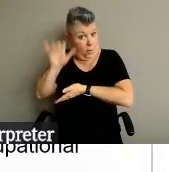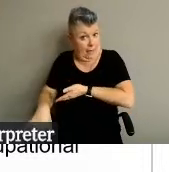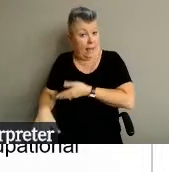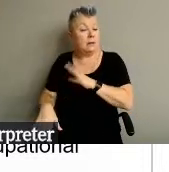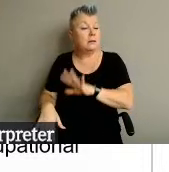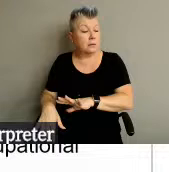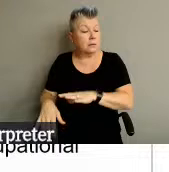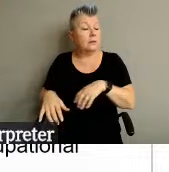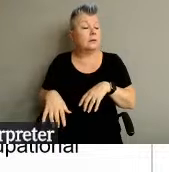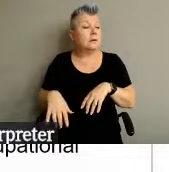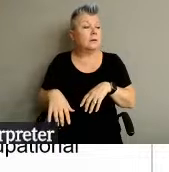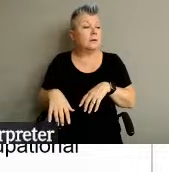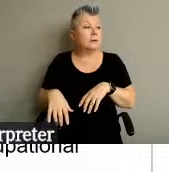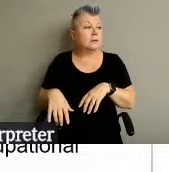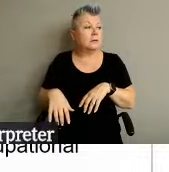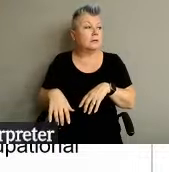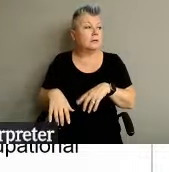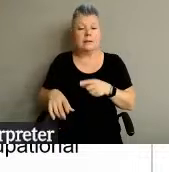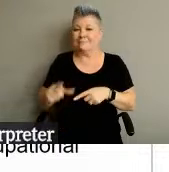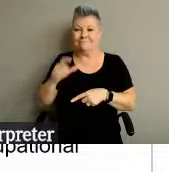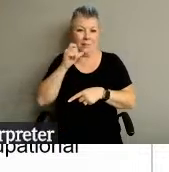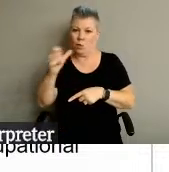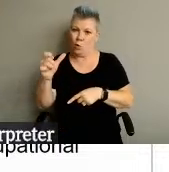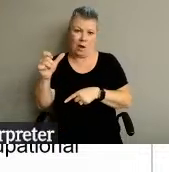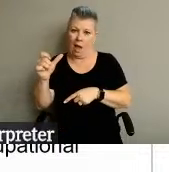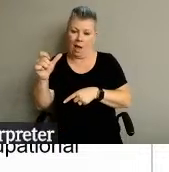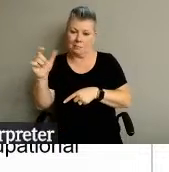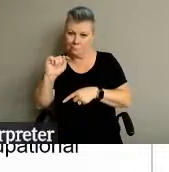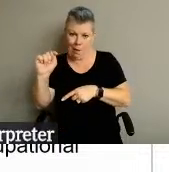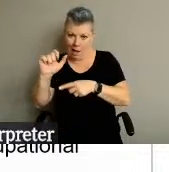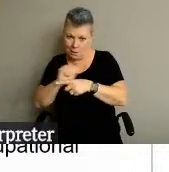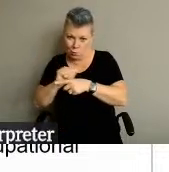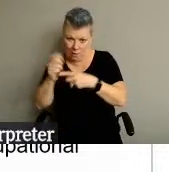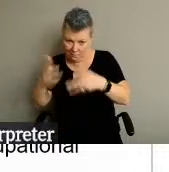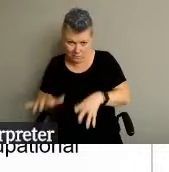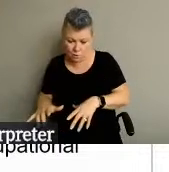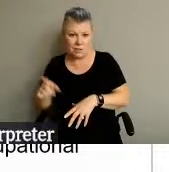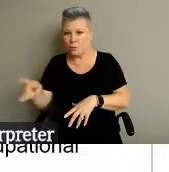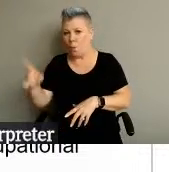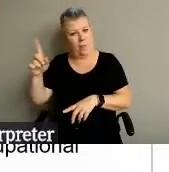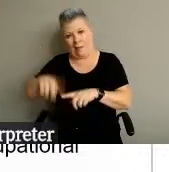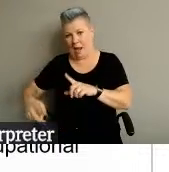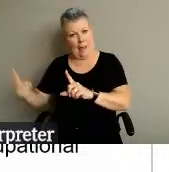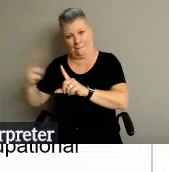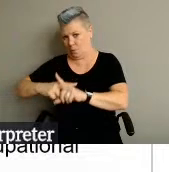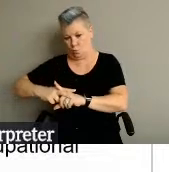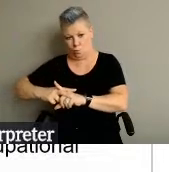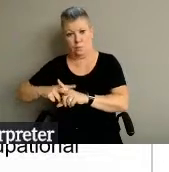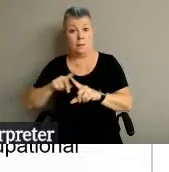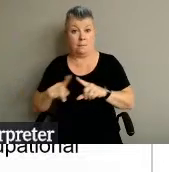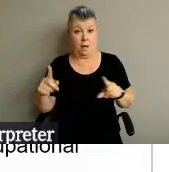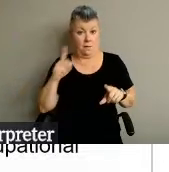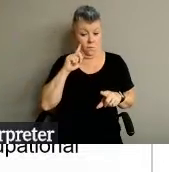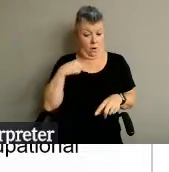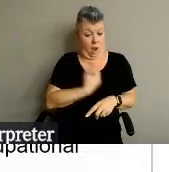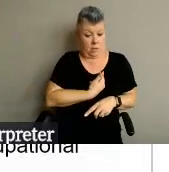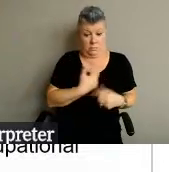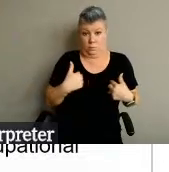programs, and they may say, oh, they're not potty trained, they aren't able to be enrolled because that is something that they've written. But for us, we're